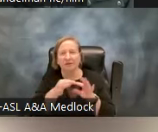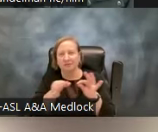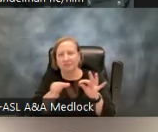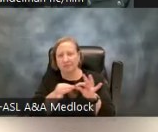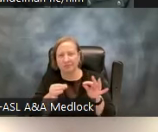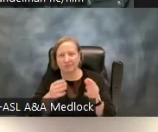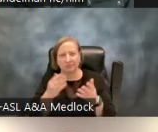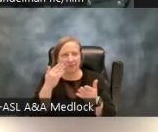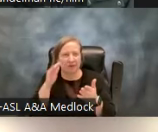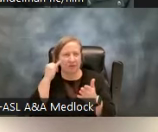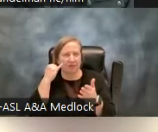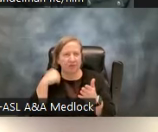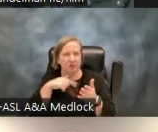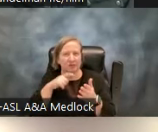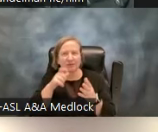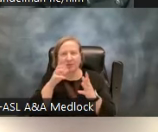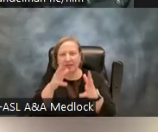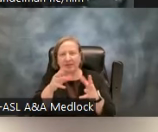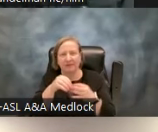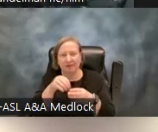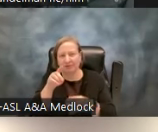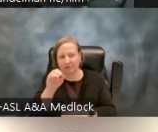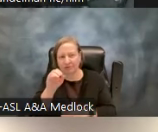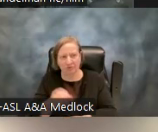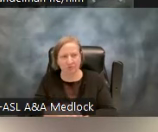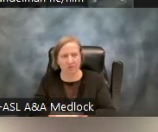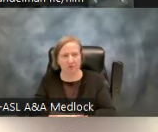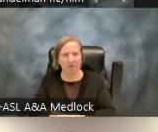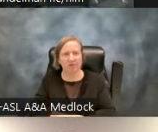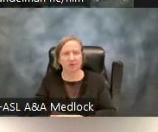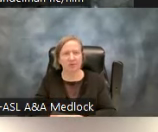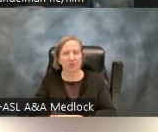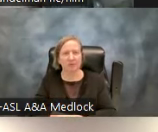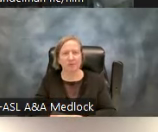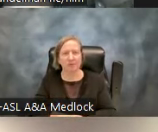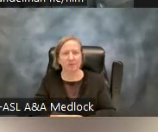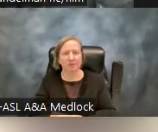I don't know that we need to leave this in the document even. So,